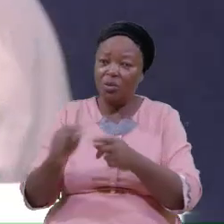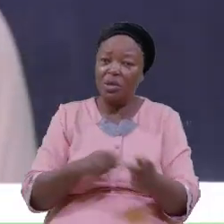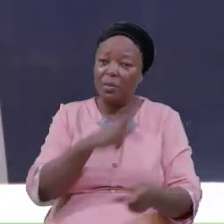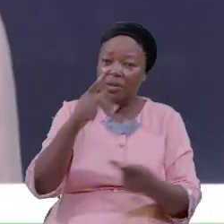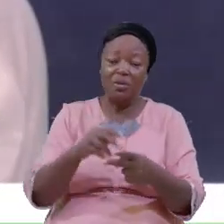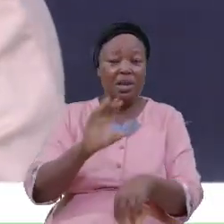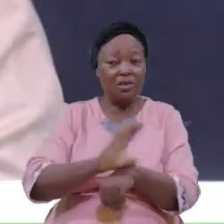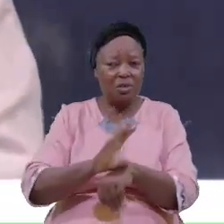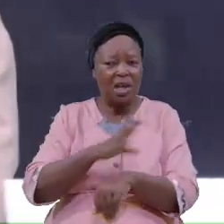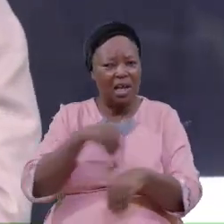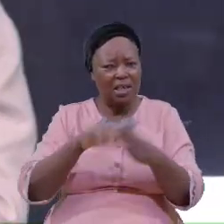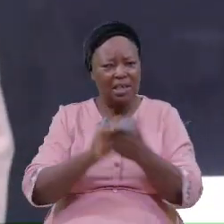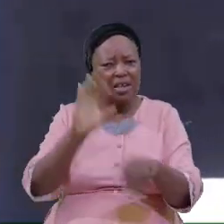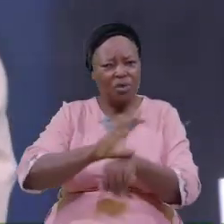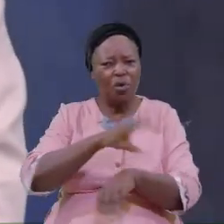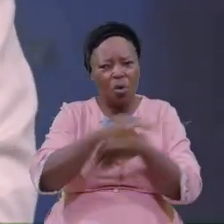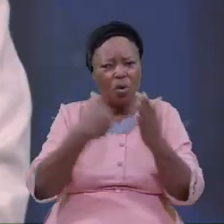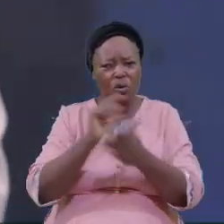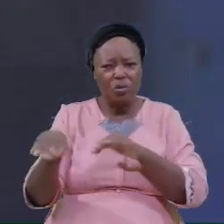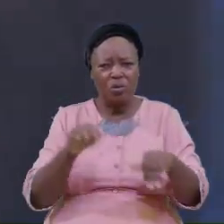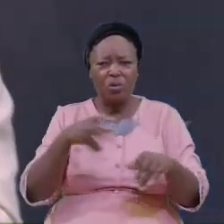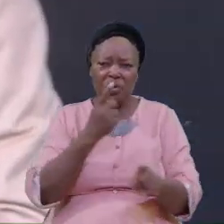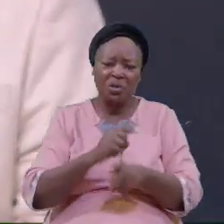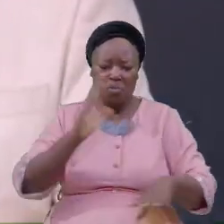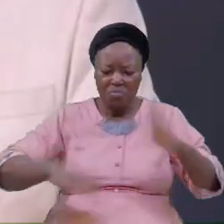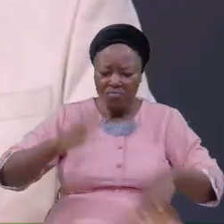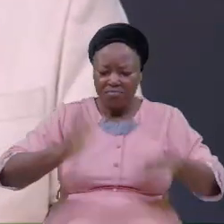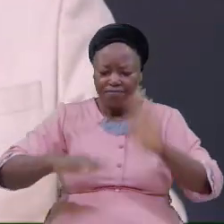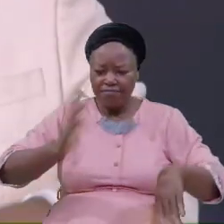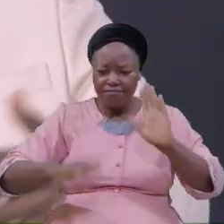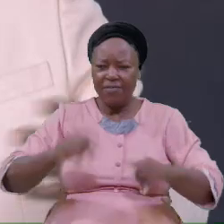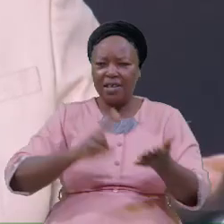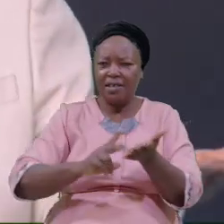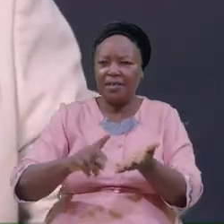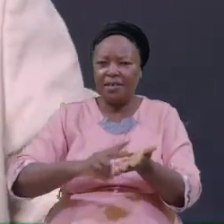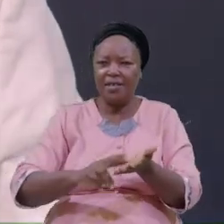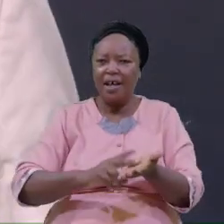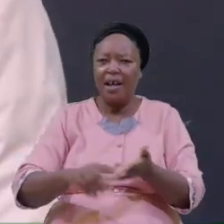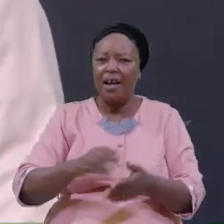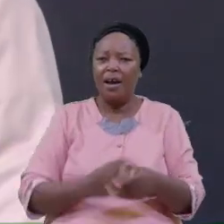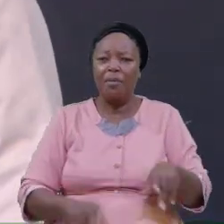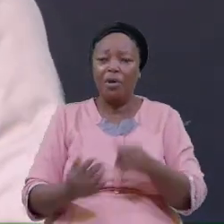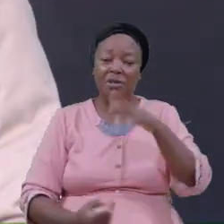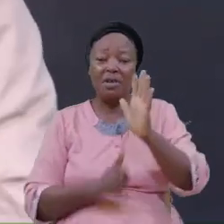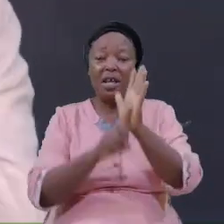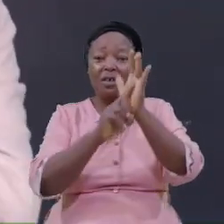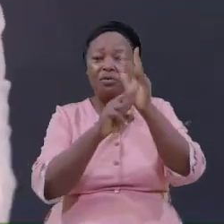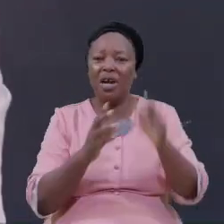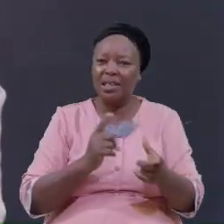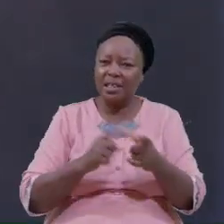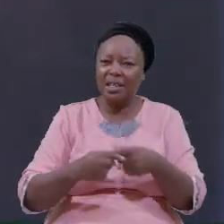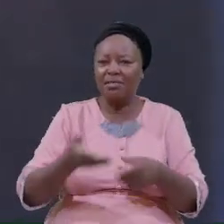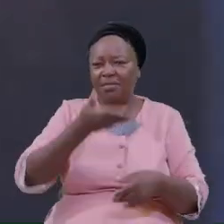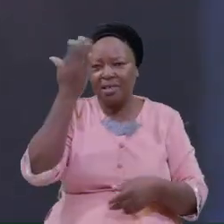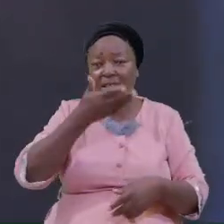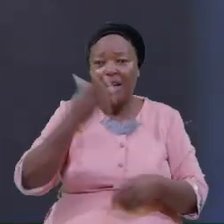all we did was drum, dance, burn candle, burn incense.